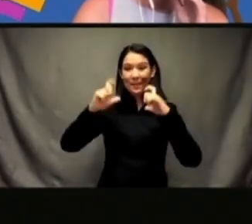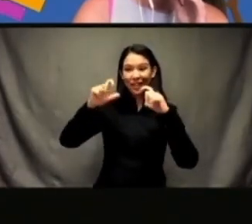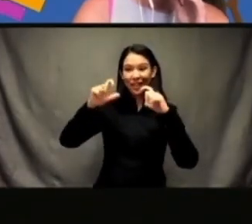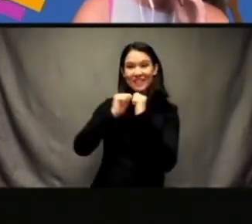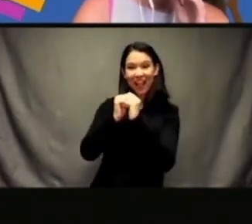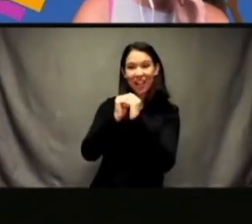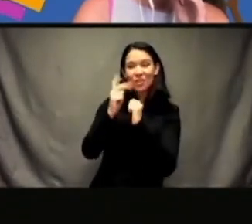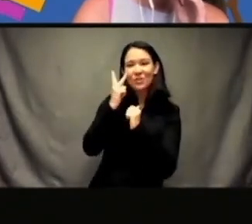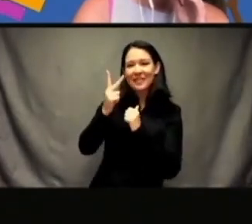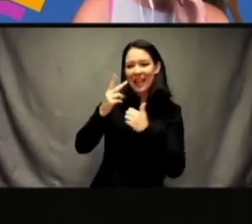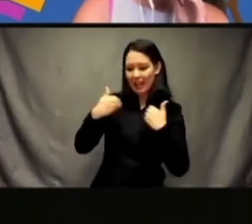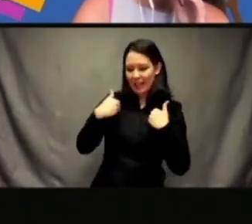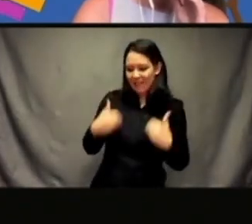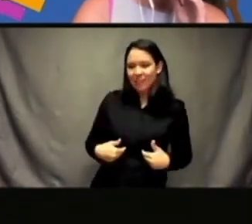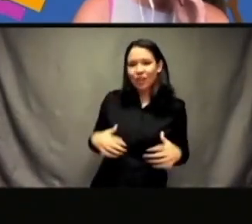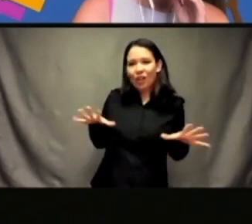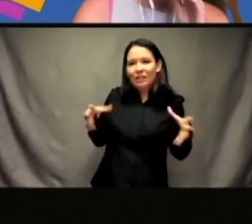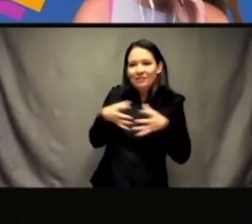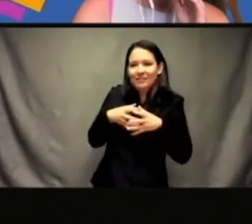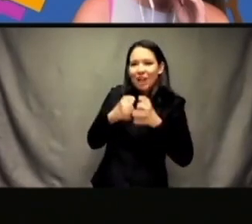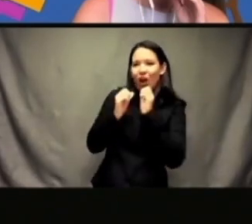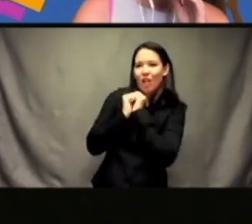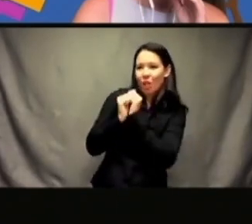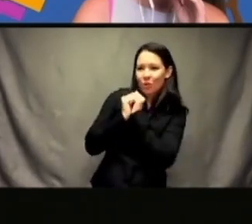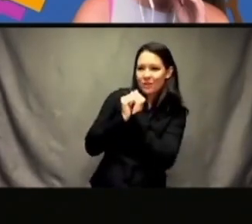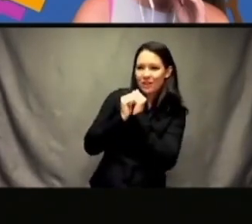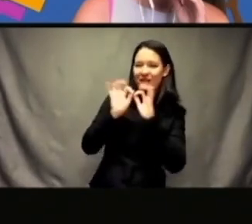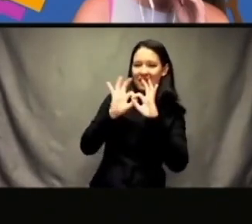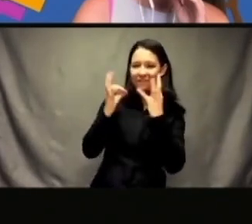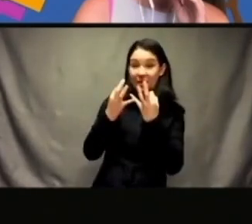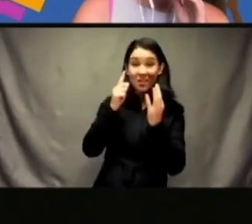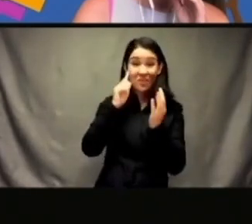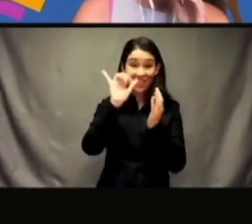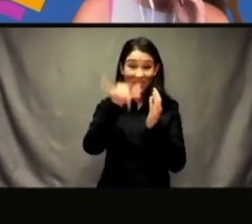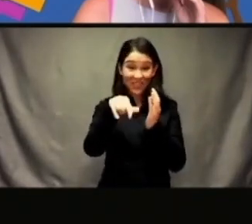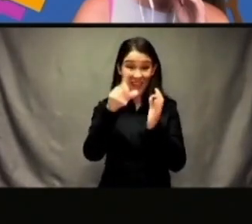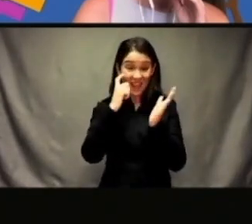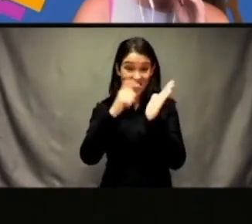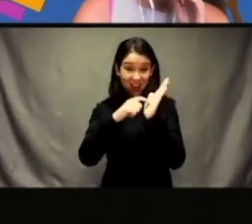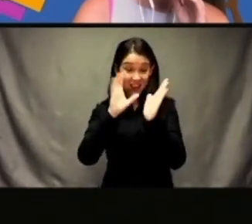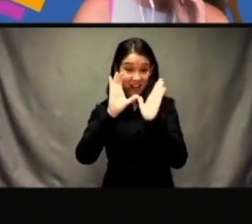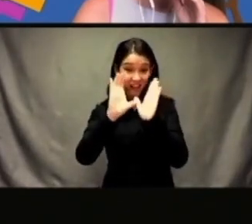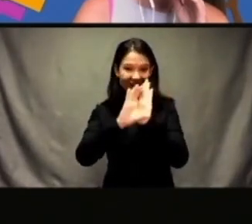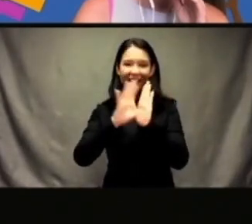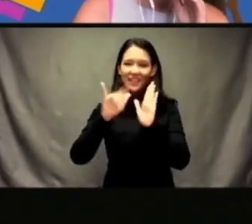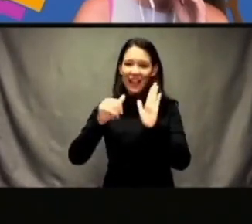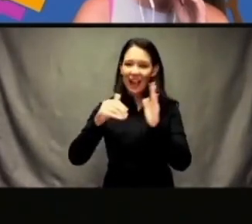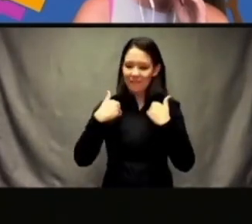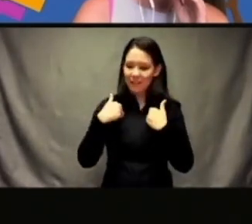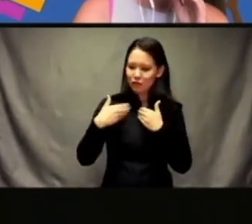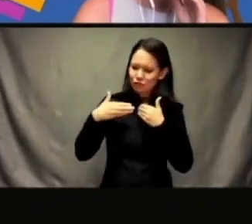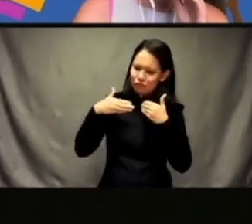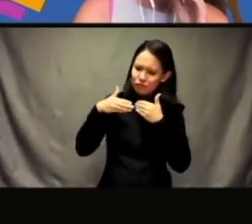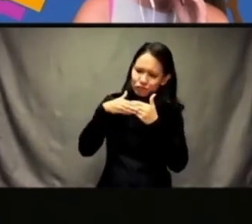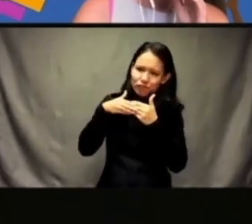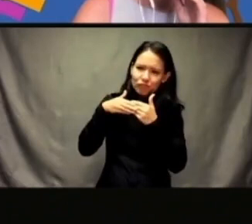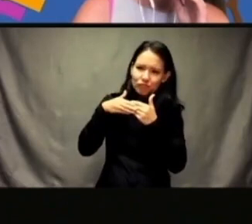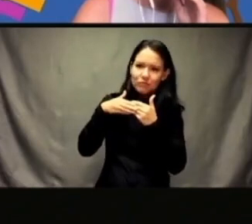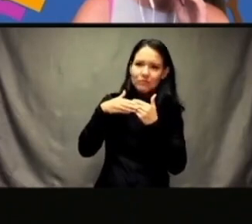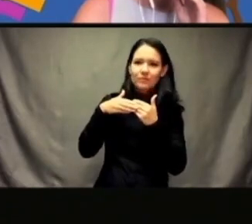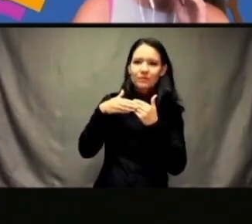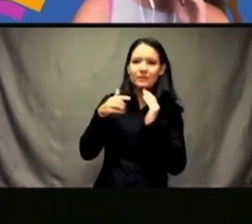physical closeness. And so one of the things I noticed about this photo is that physical intimacy. And it's also